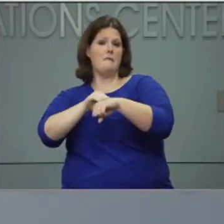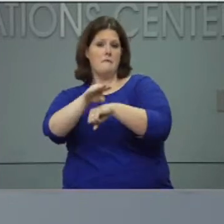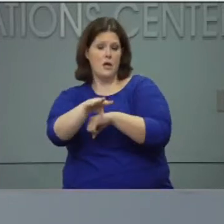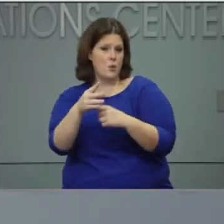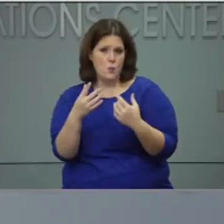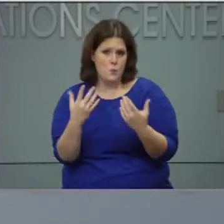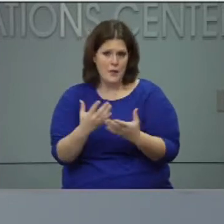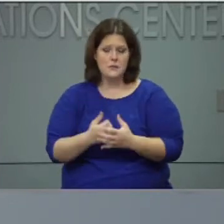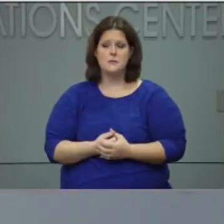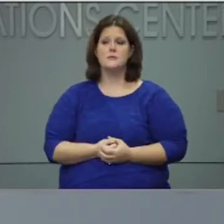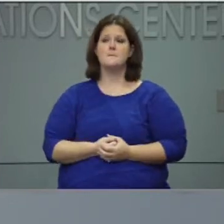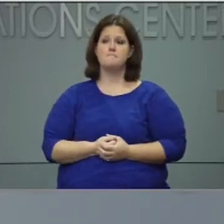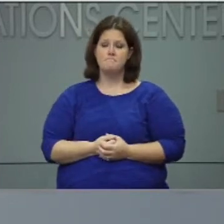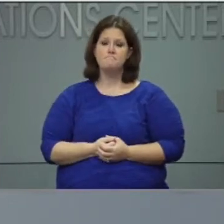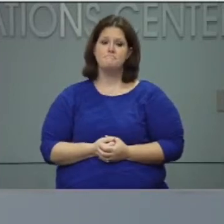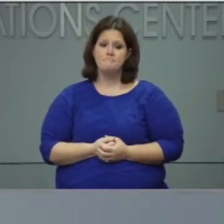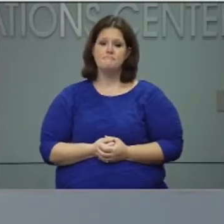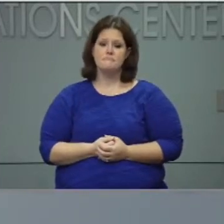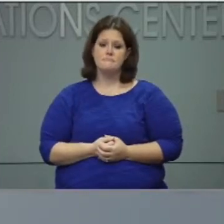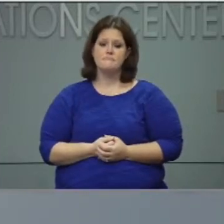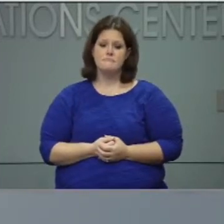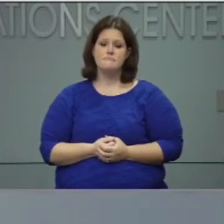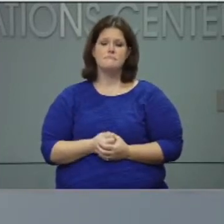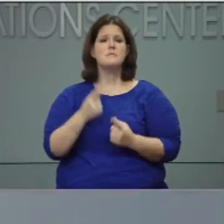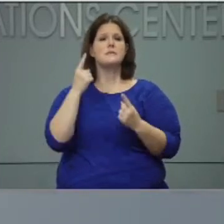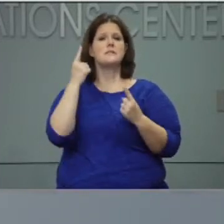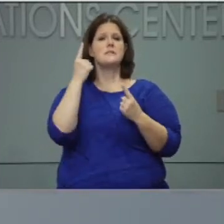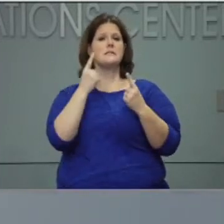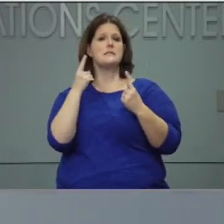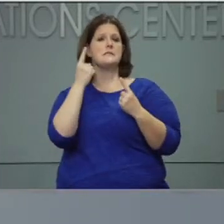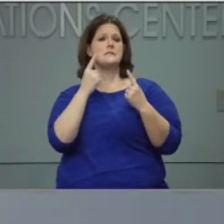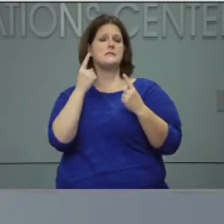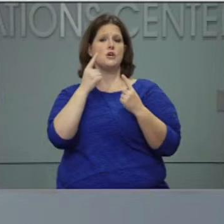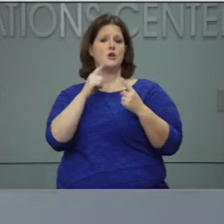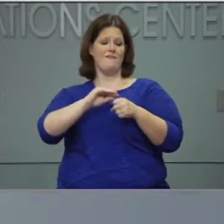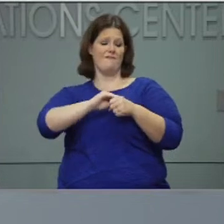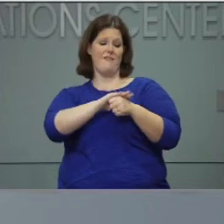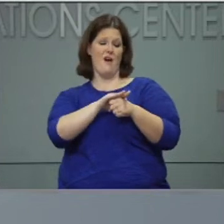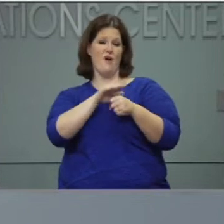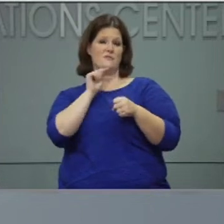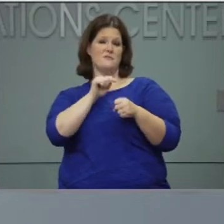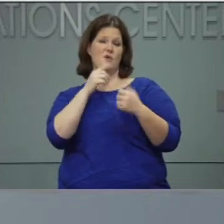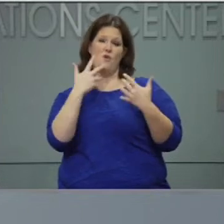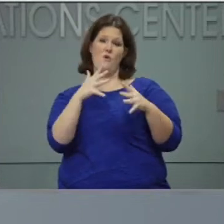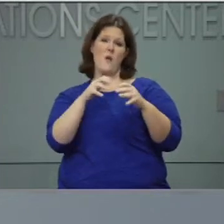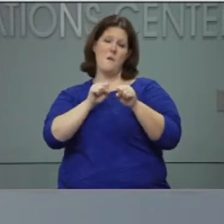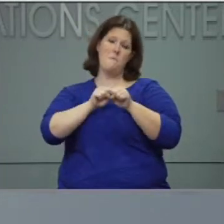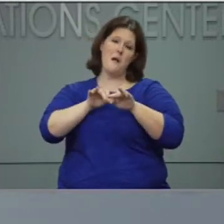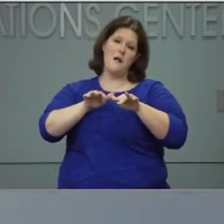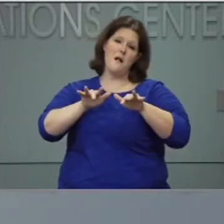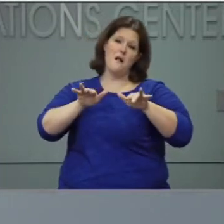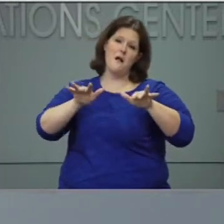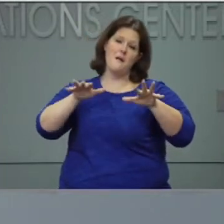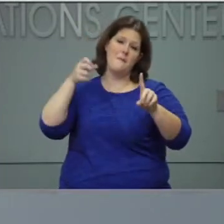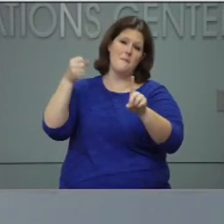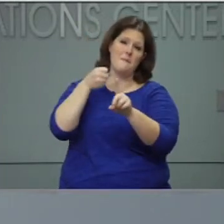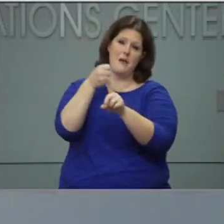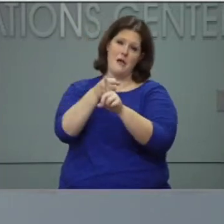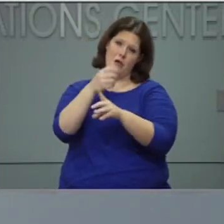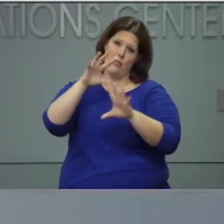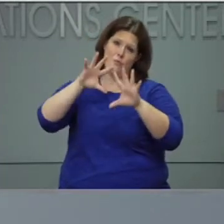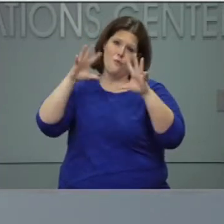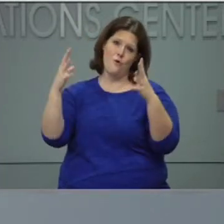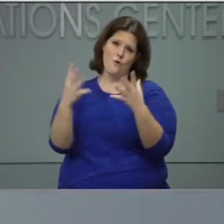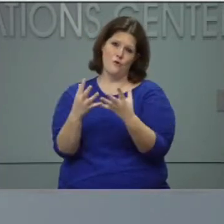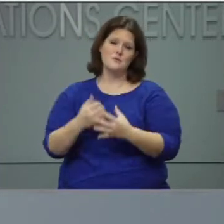should maybe take into consideration of how this virus has affected the world. And if